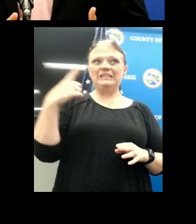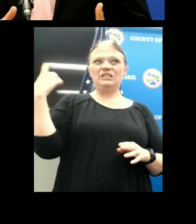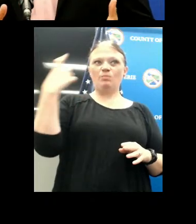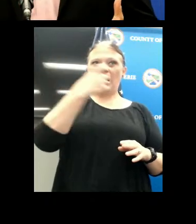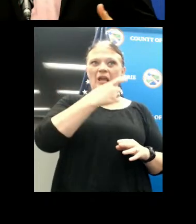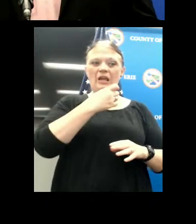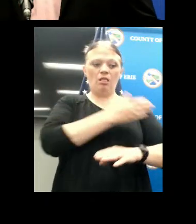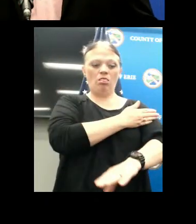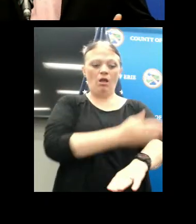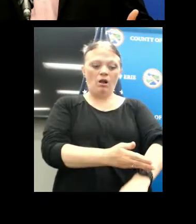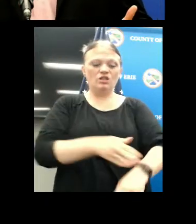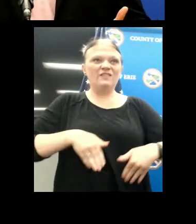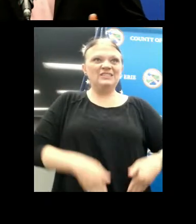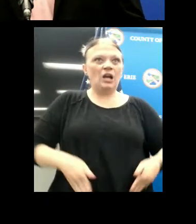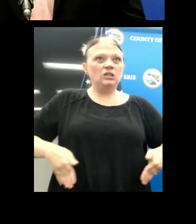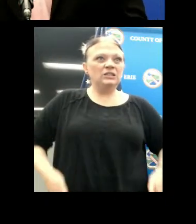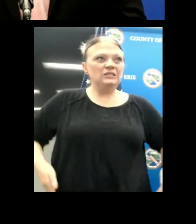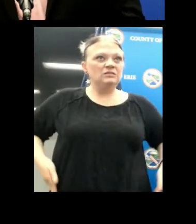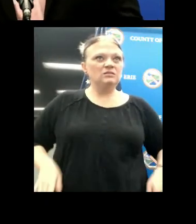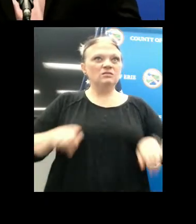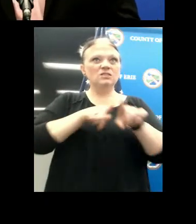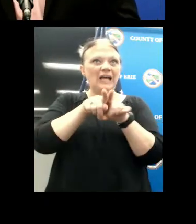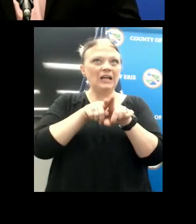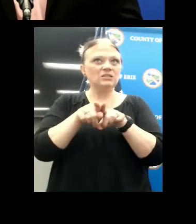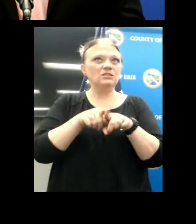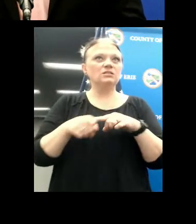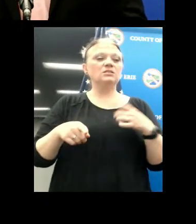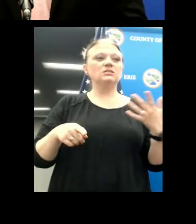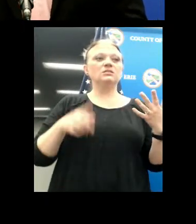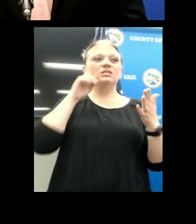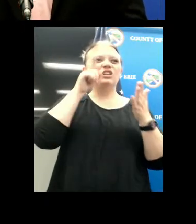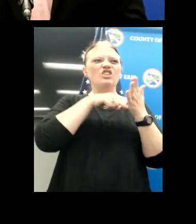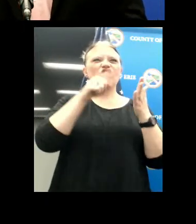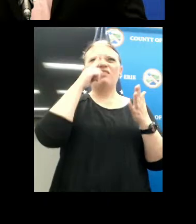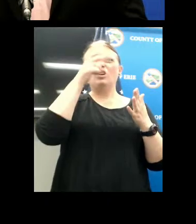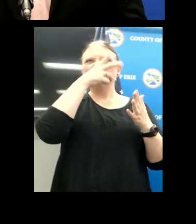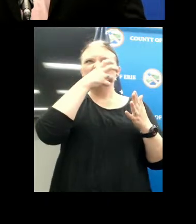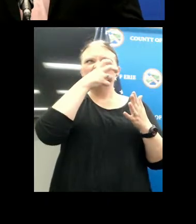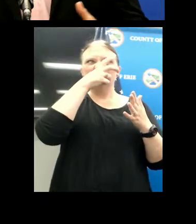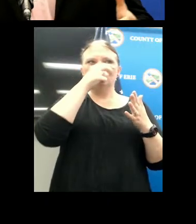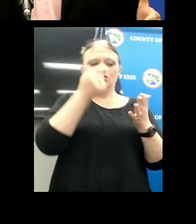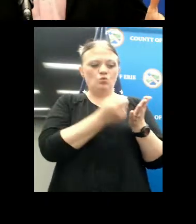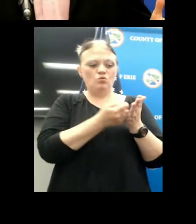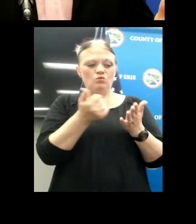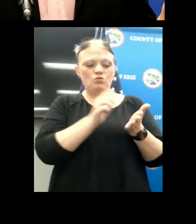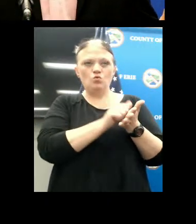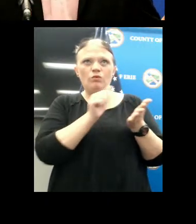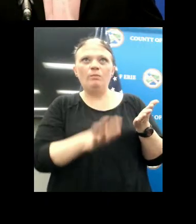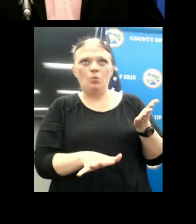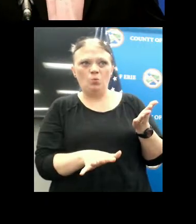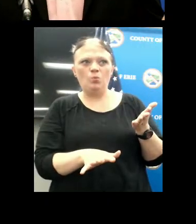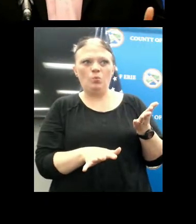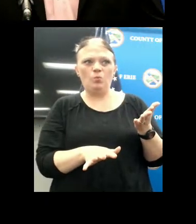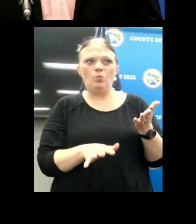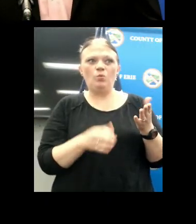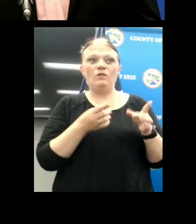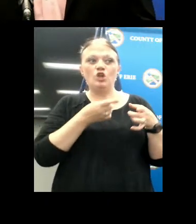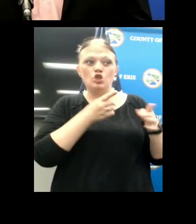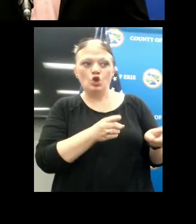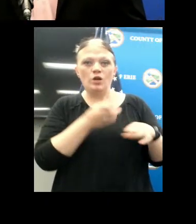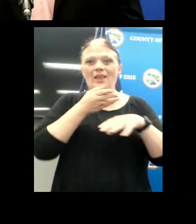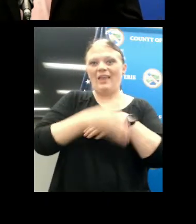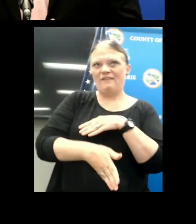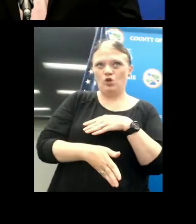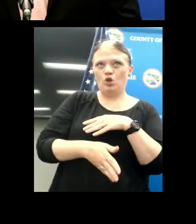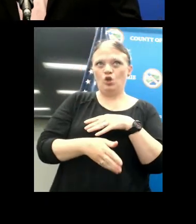long sleeve shirts tucked into pants or tucked into socks, of course, and check for ticks removed completely. And that's checked during and after your walks,